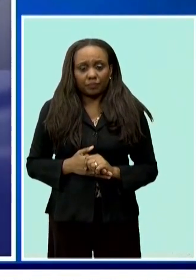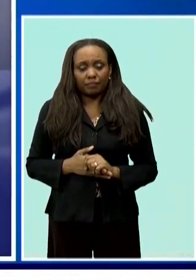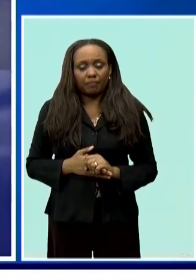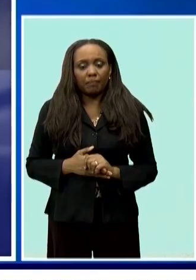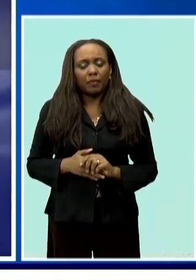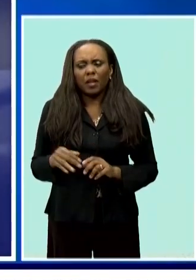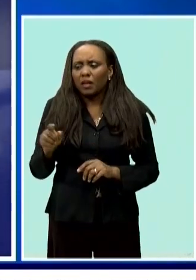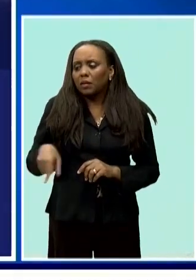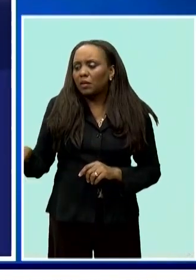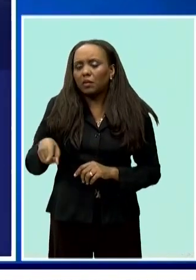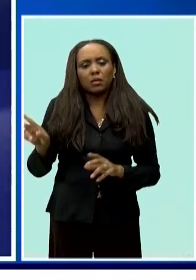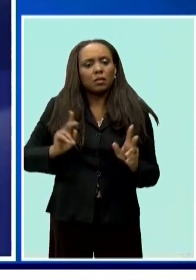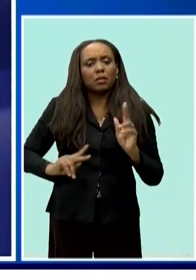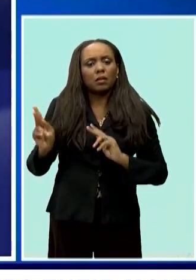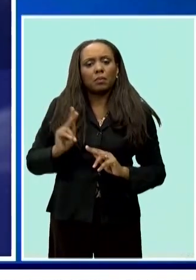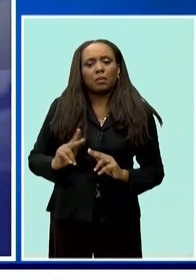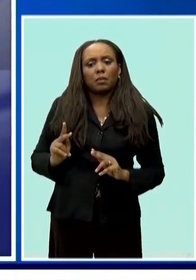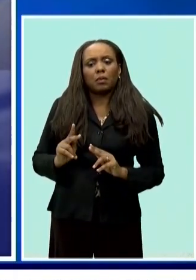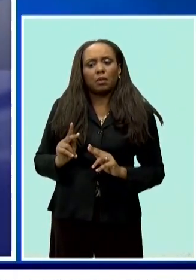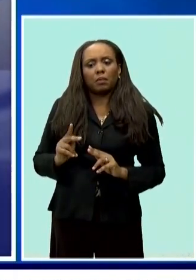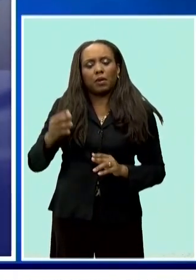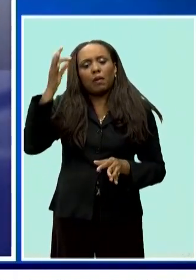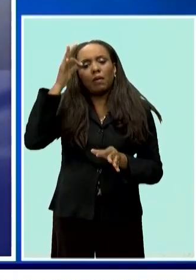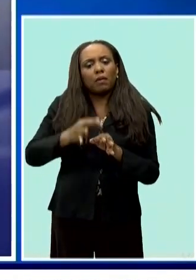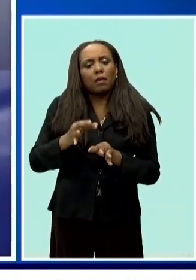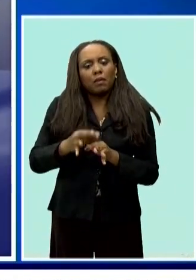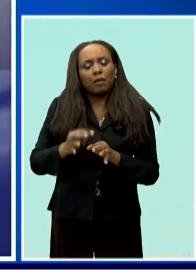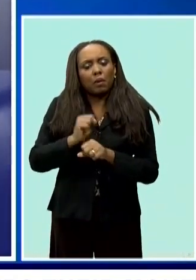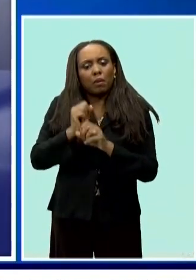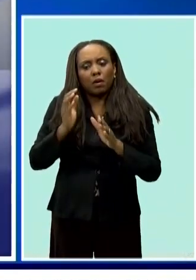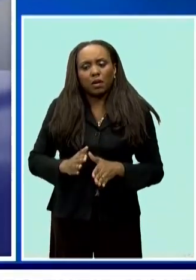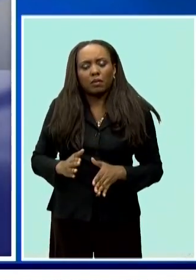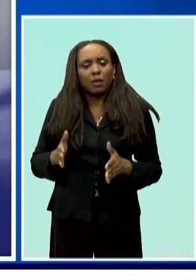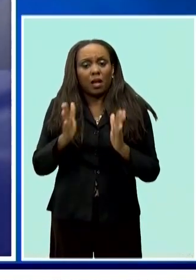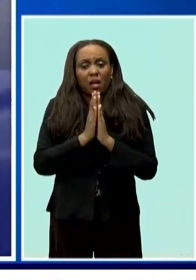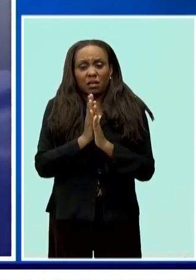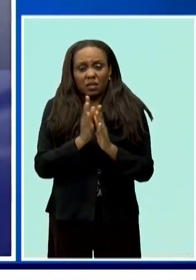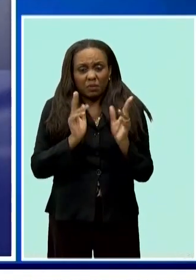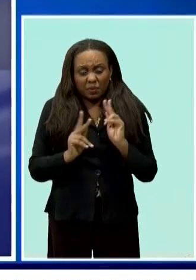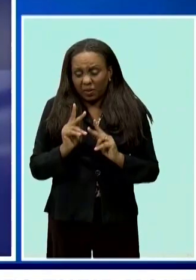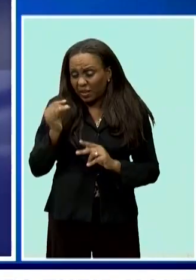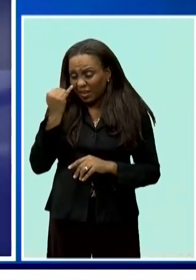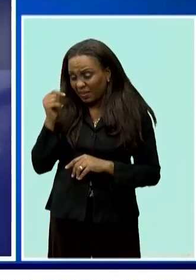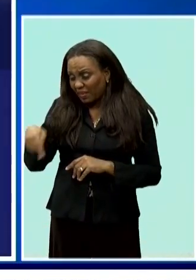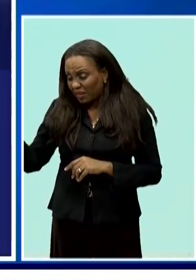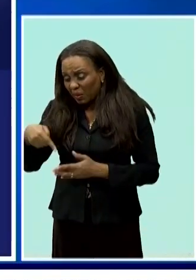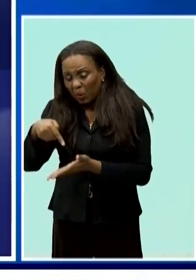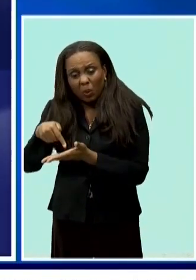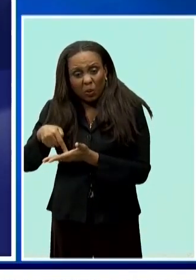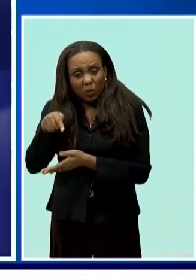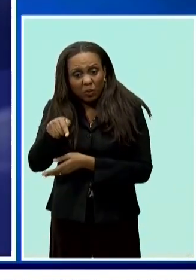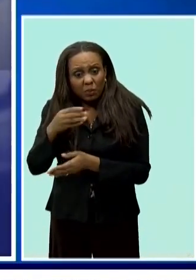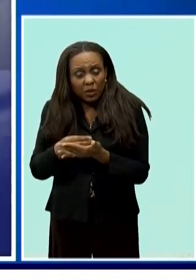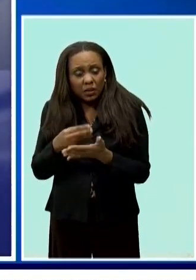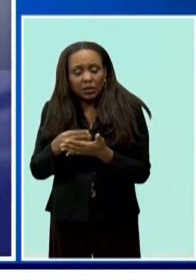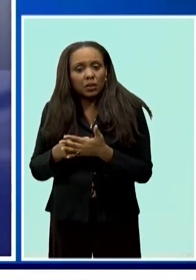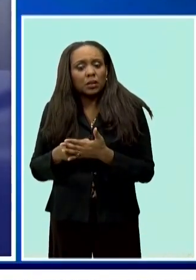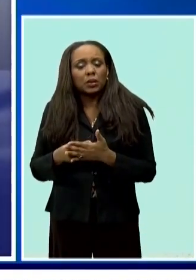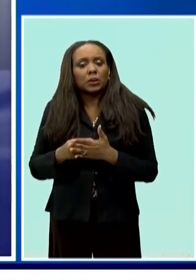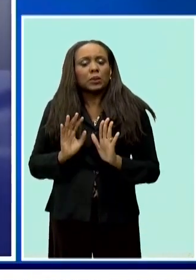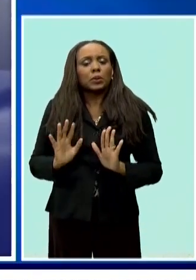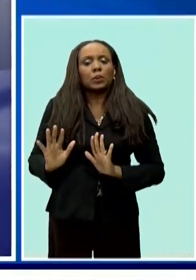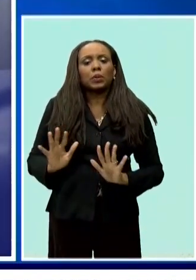like options, alternatives, comparable posts. Mr. Waldron is also asking the creditors of these workers